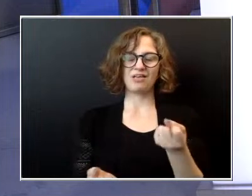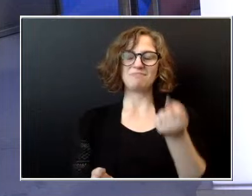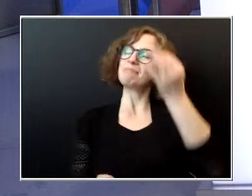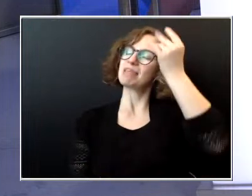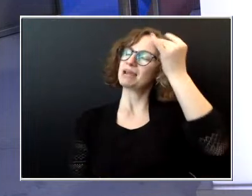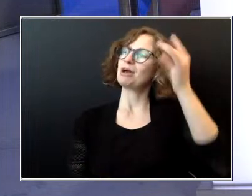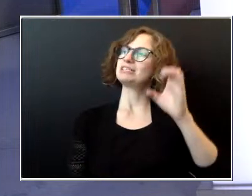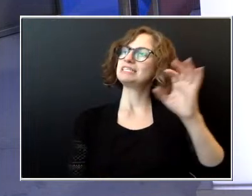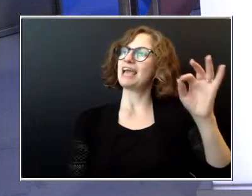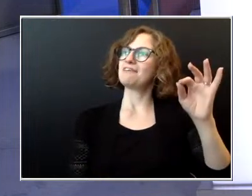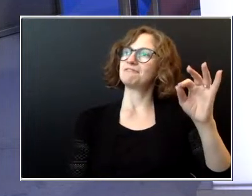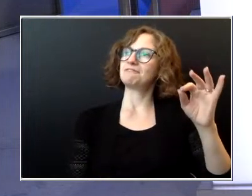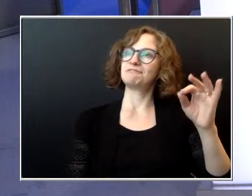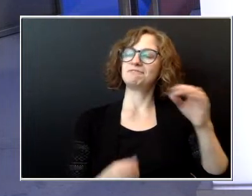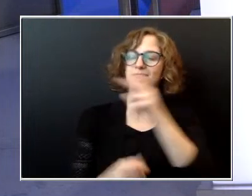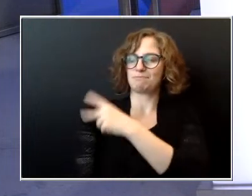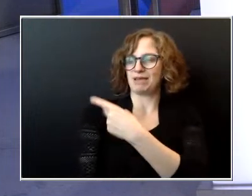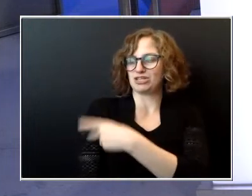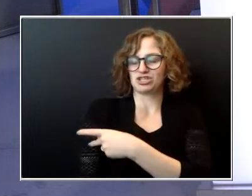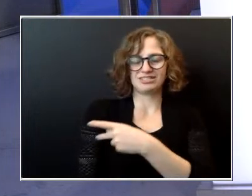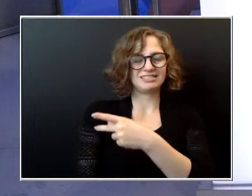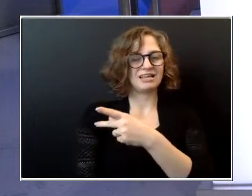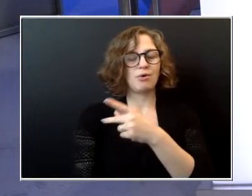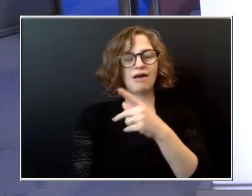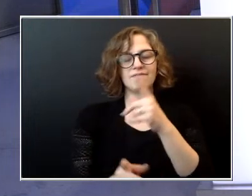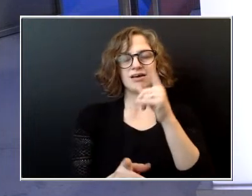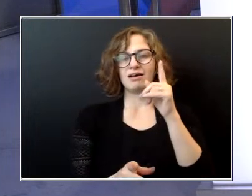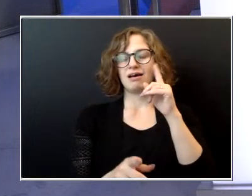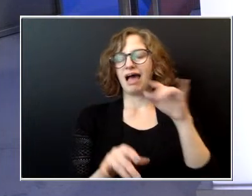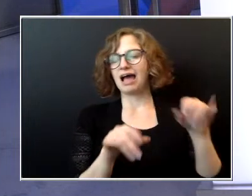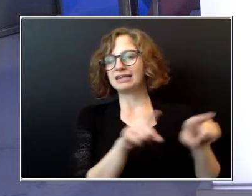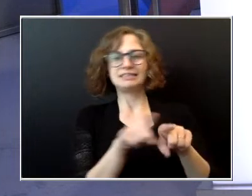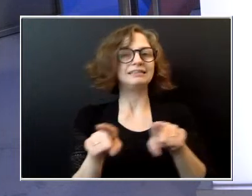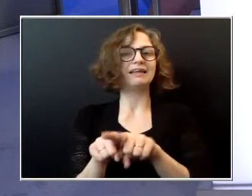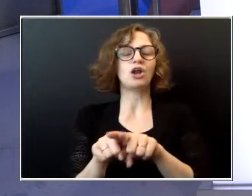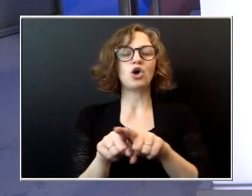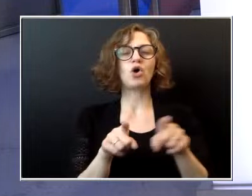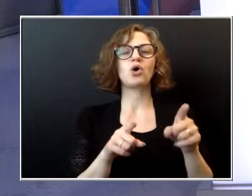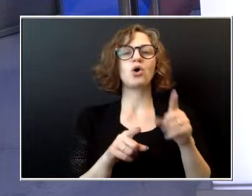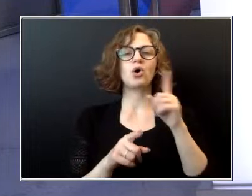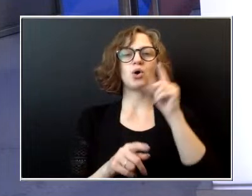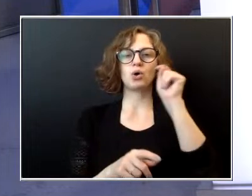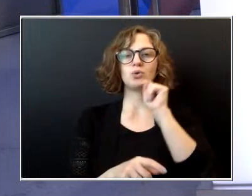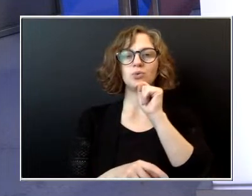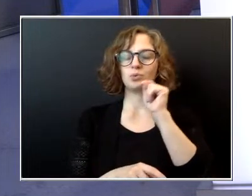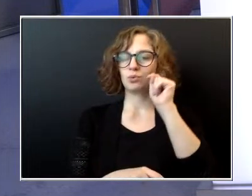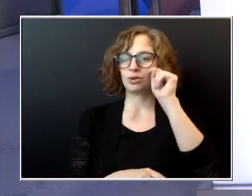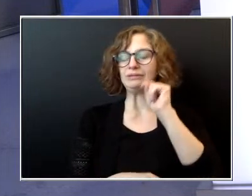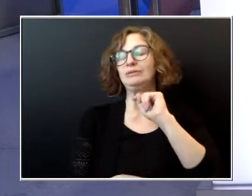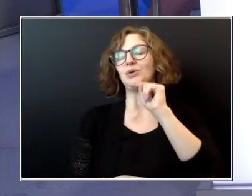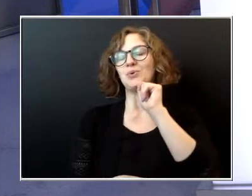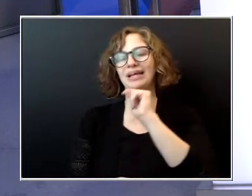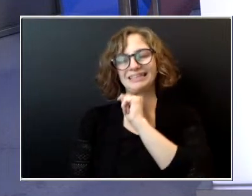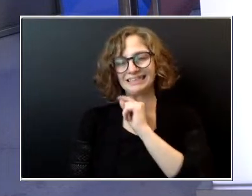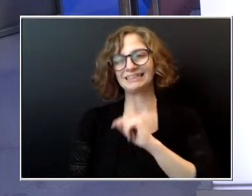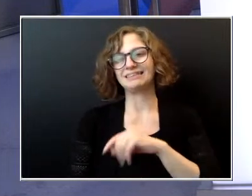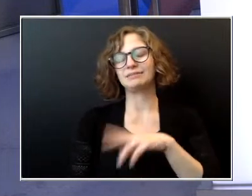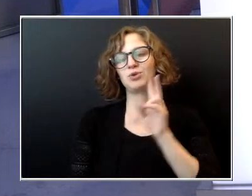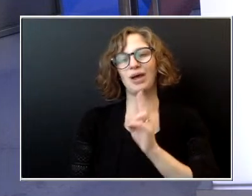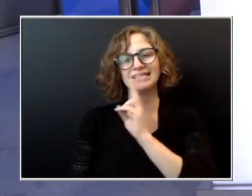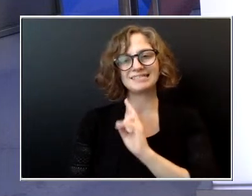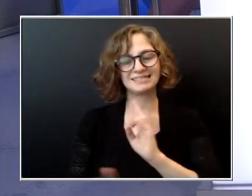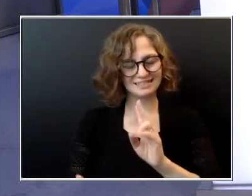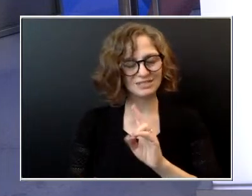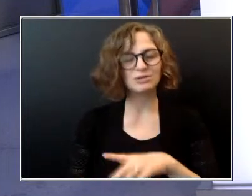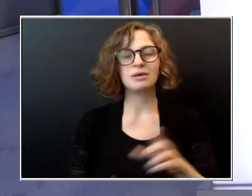genetic structure, right? They're identical twins, but one of them has a very bad presentation of their CF, and the other's doing really well. And it's amazing how you see that. There's